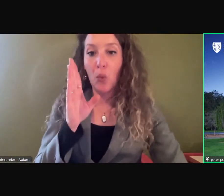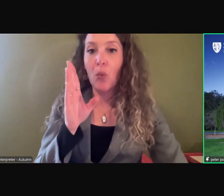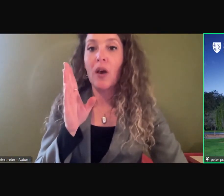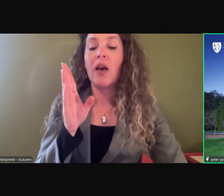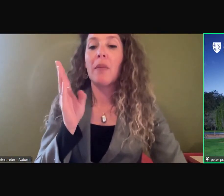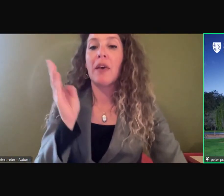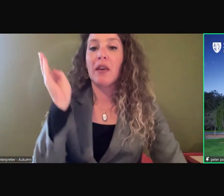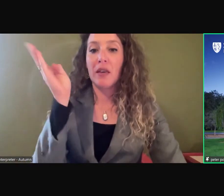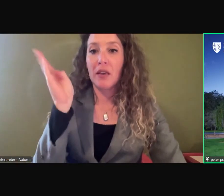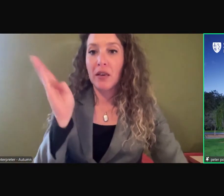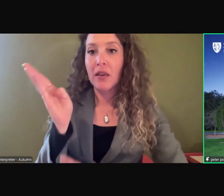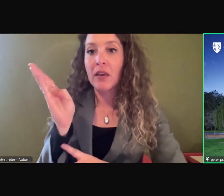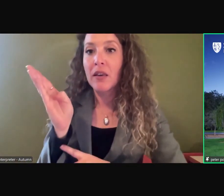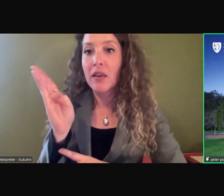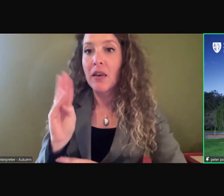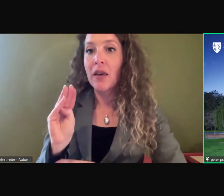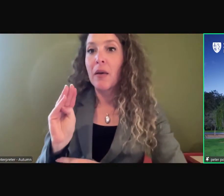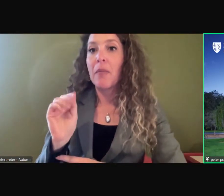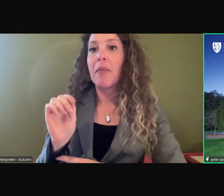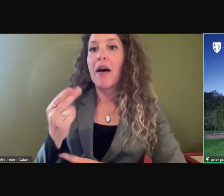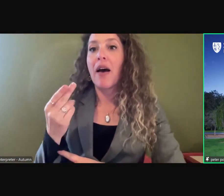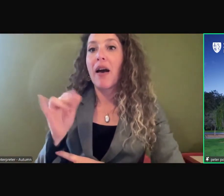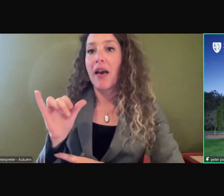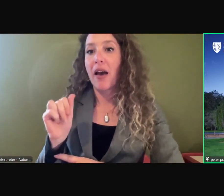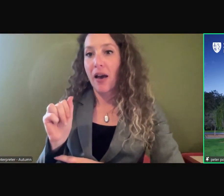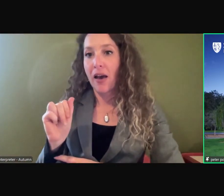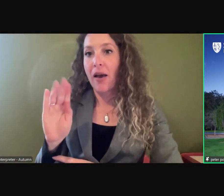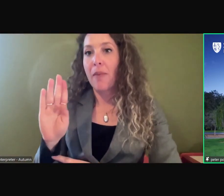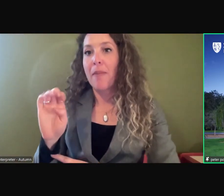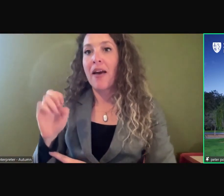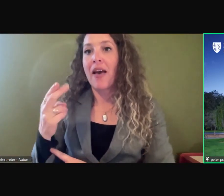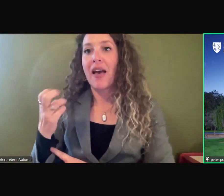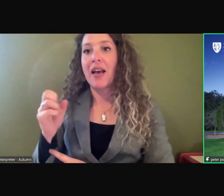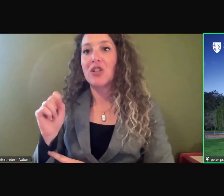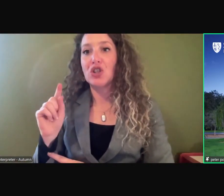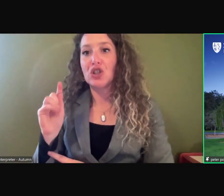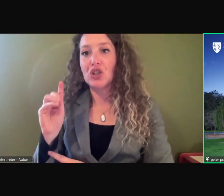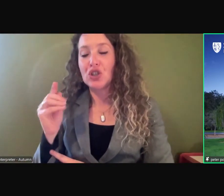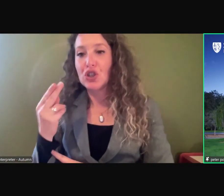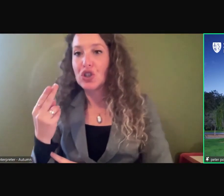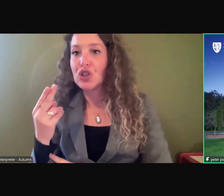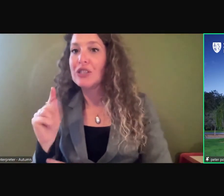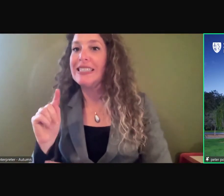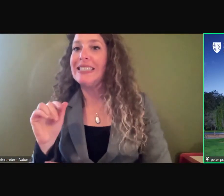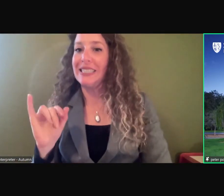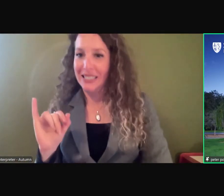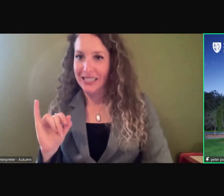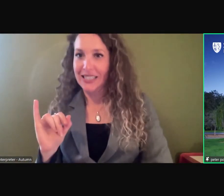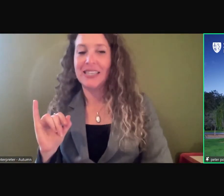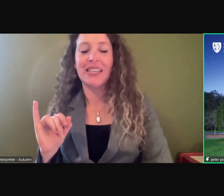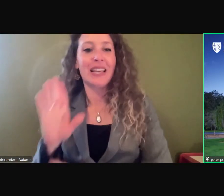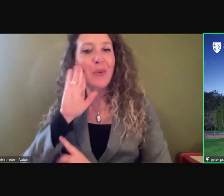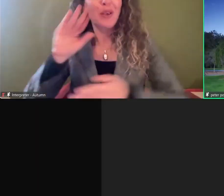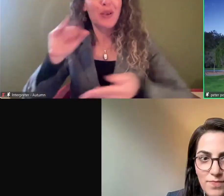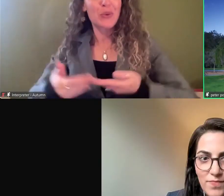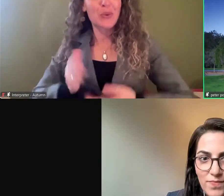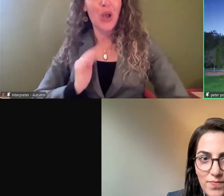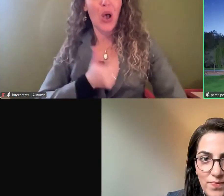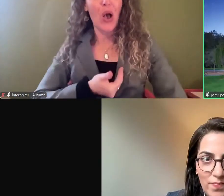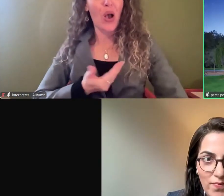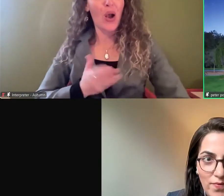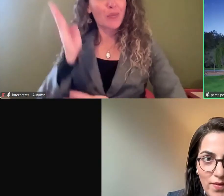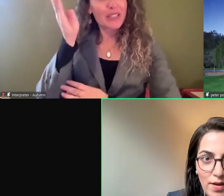Maya Beheshti, uh, who will introduce our speaker. Take it away.